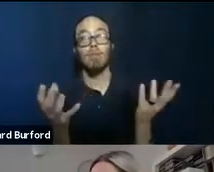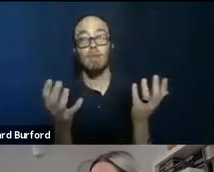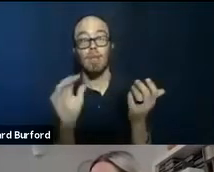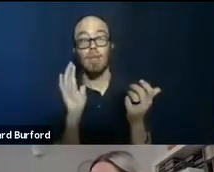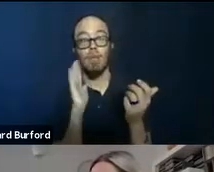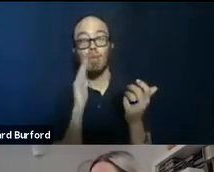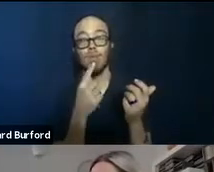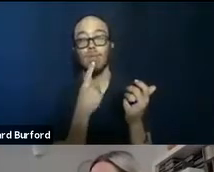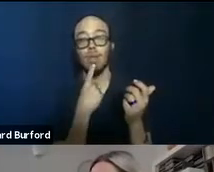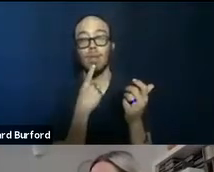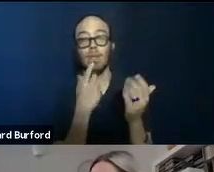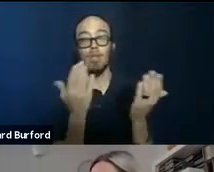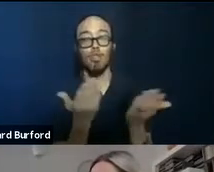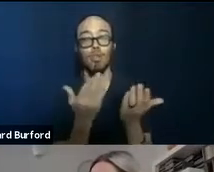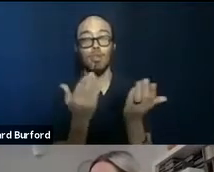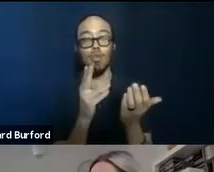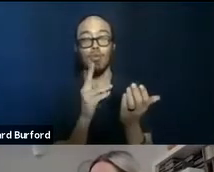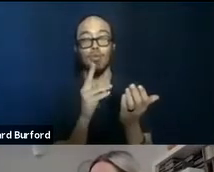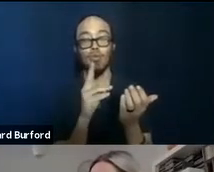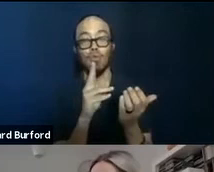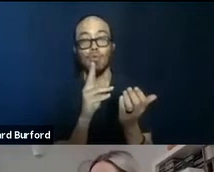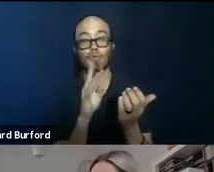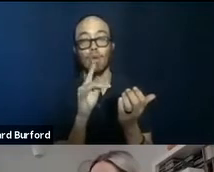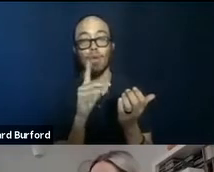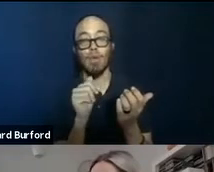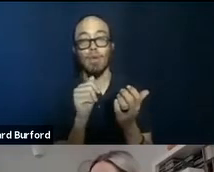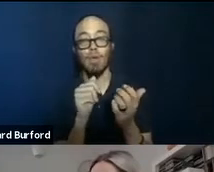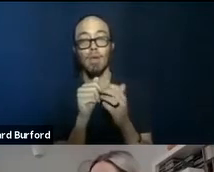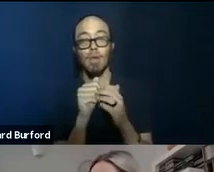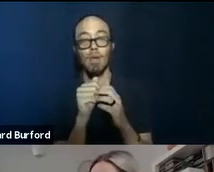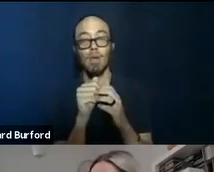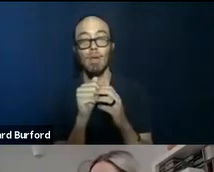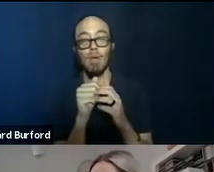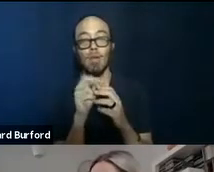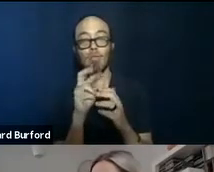in Rwanda, children with disabilities mostly were